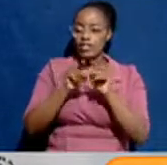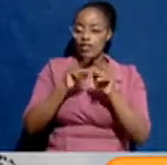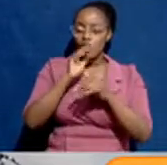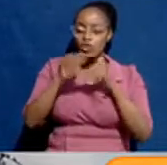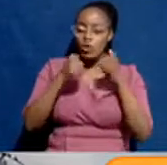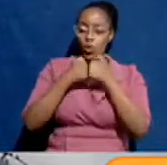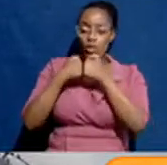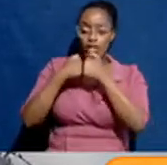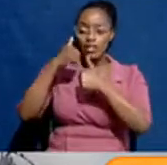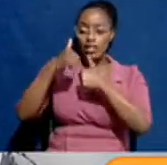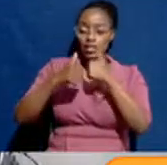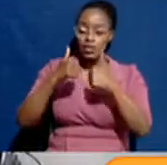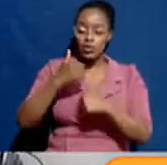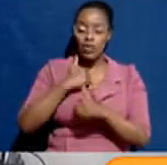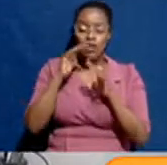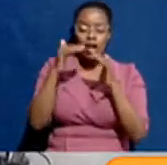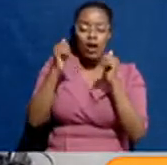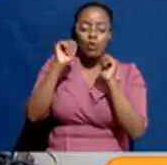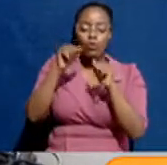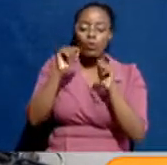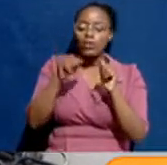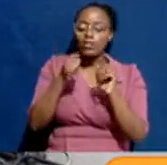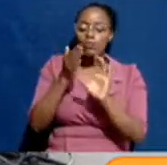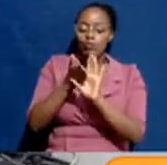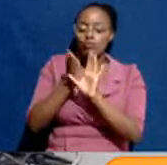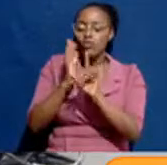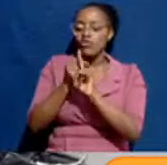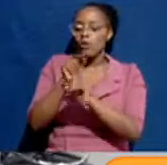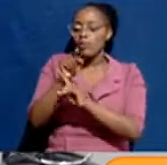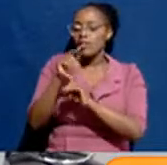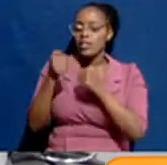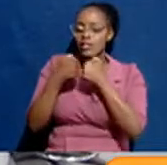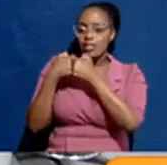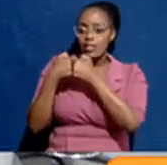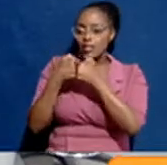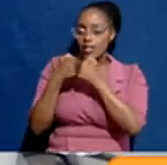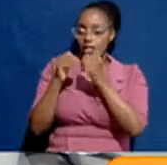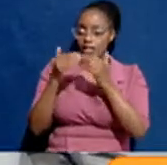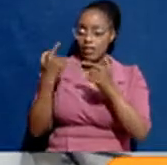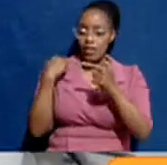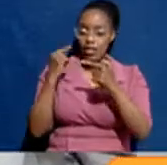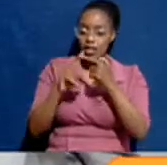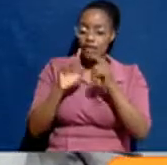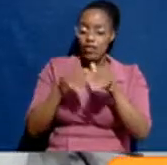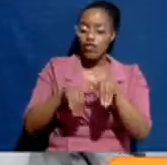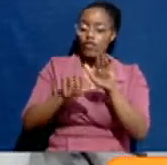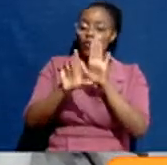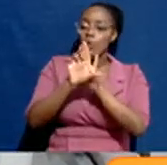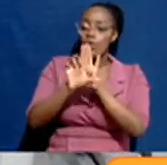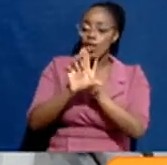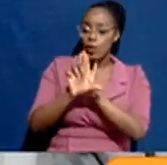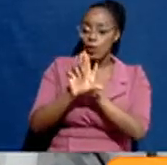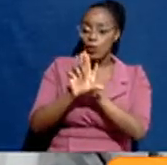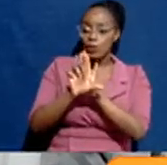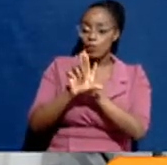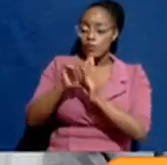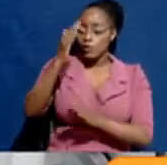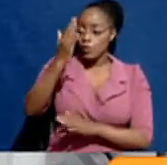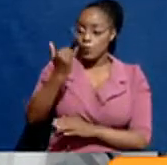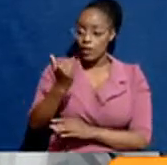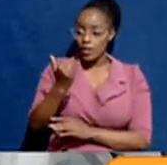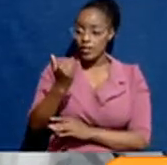these challenges, how do we get out of it? I think the first thing is to follow the law.